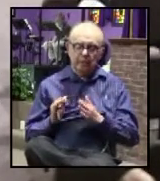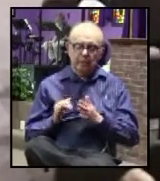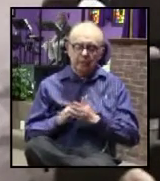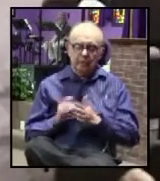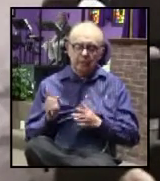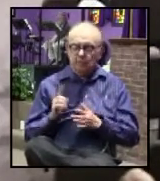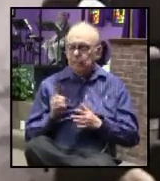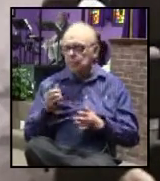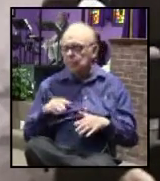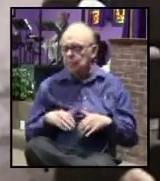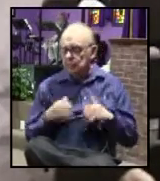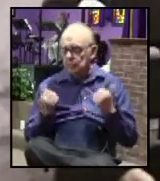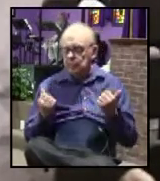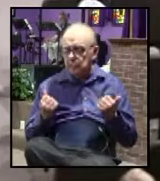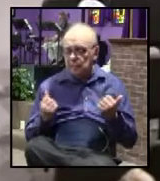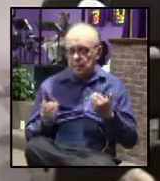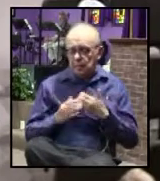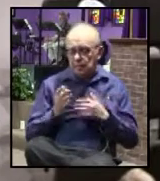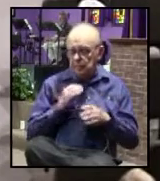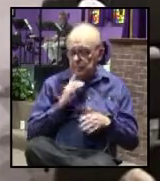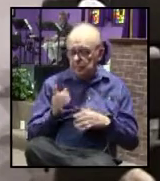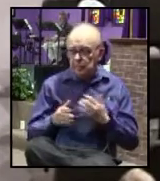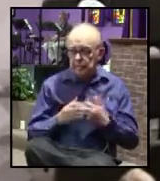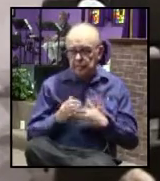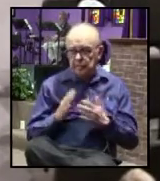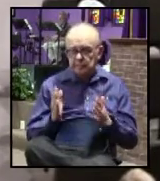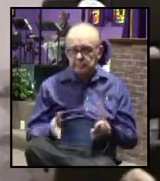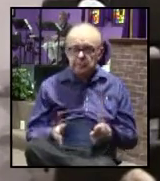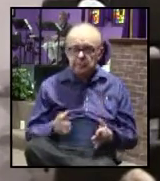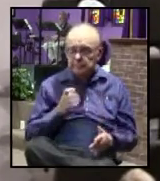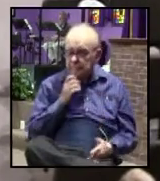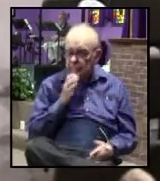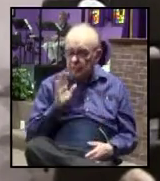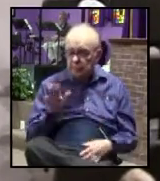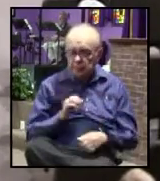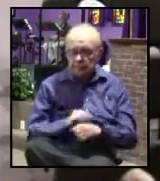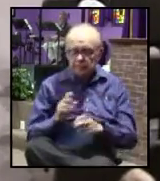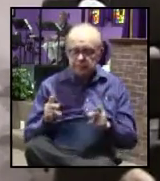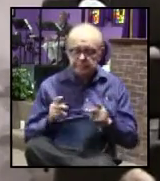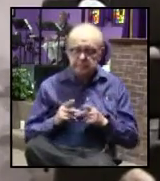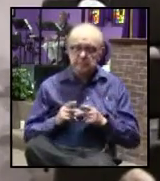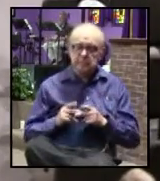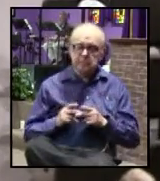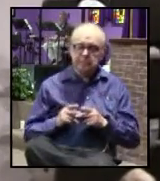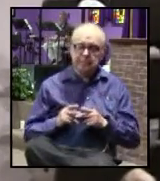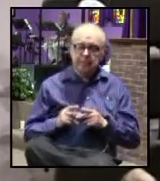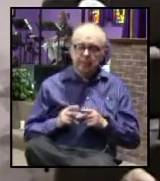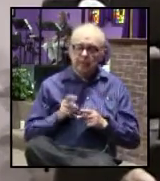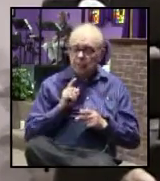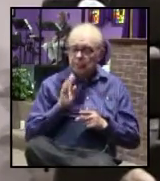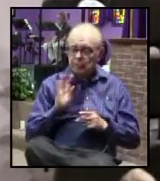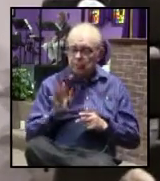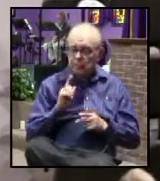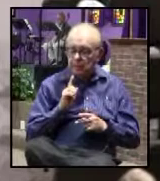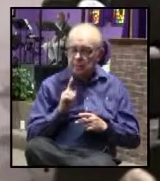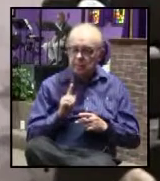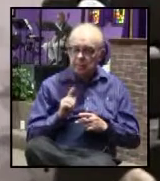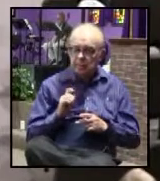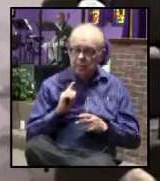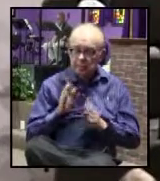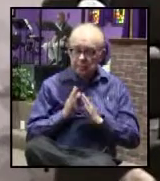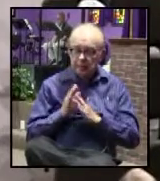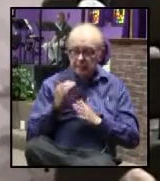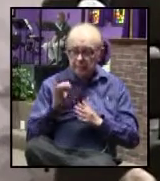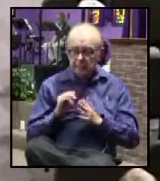community. Where do you live? Who's around you and your neighbors? Who's in your workplace? Who is your one? Are you praying for